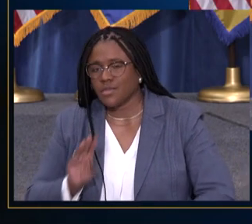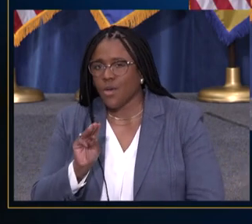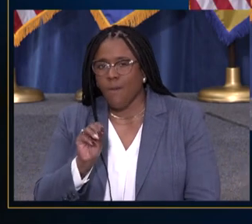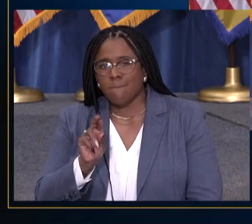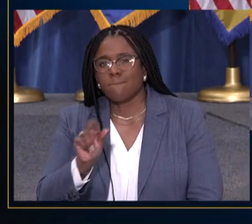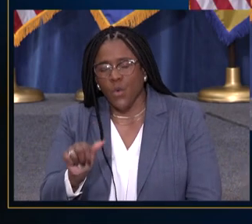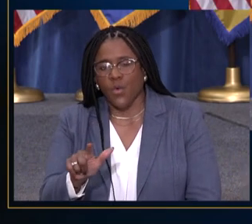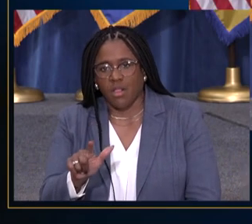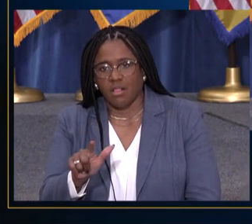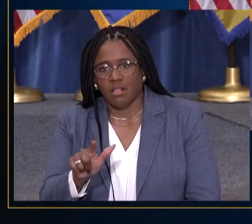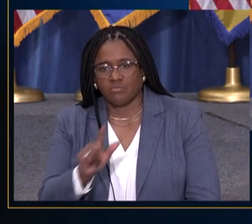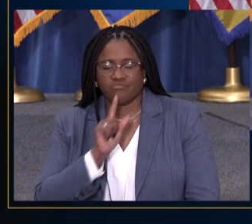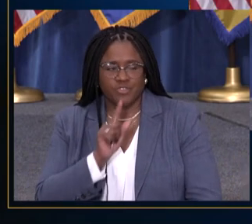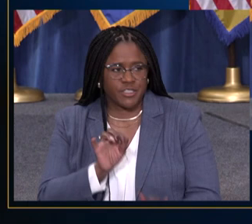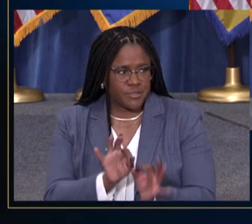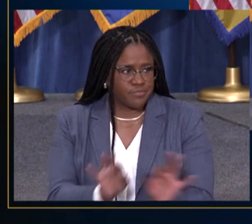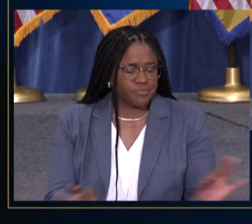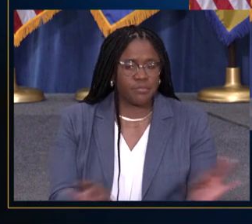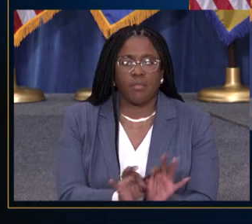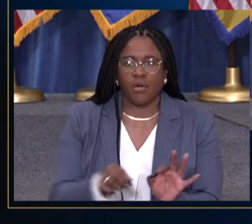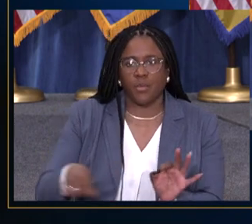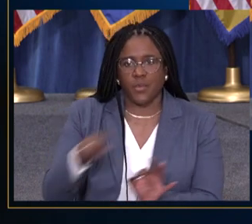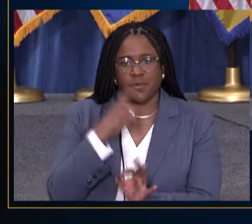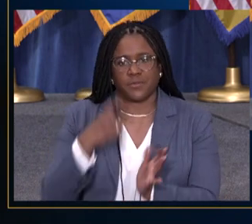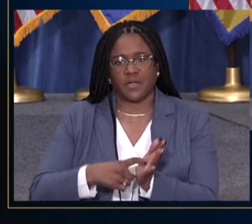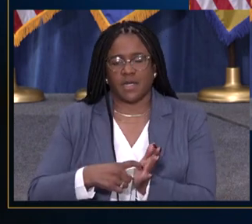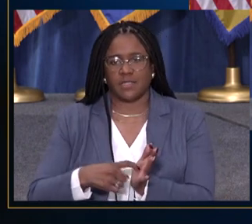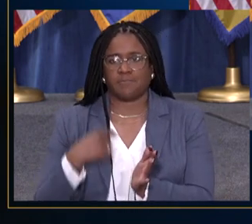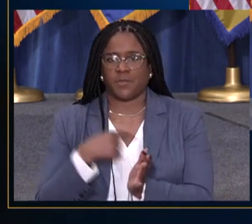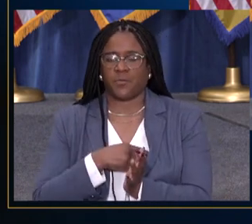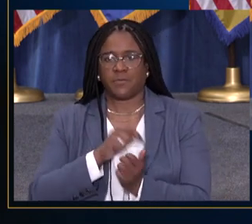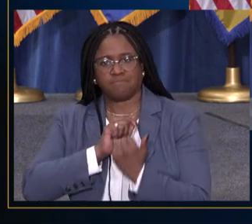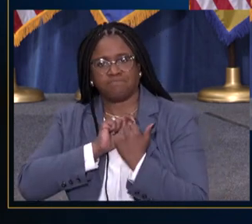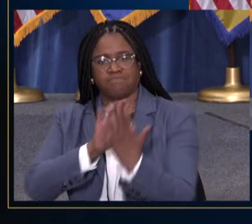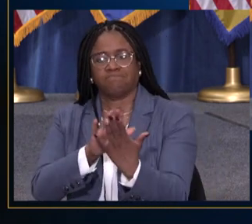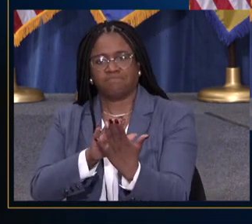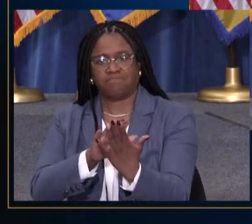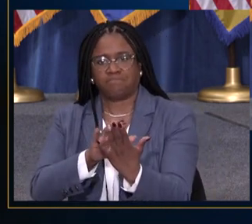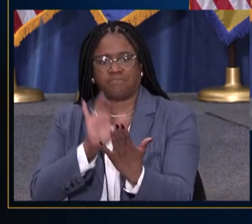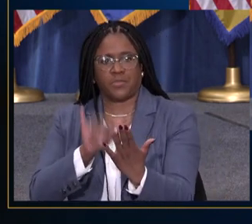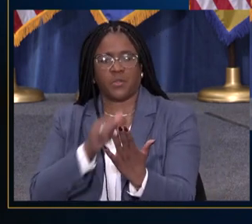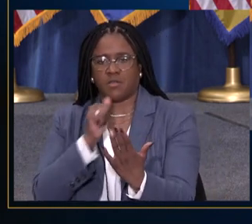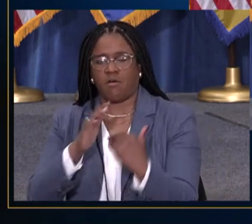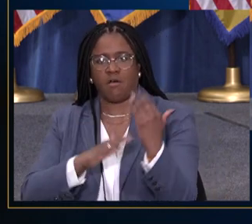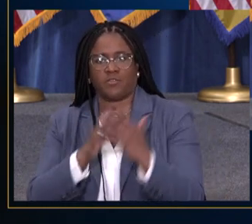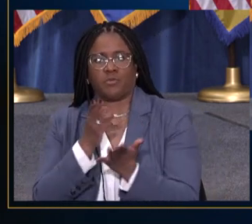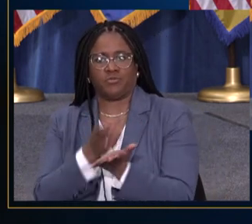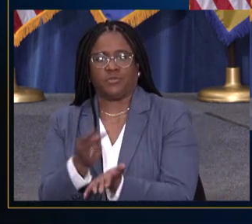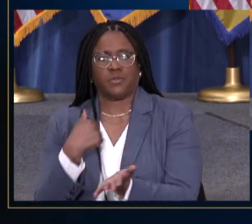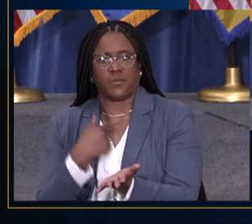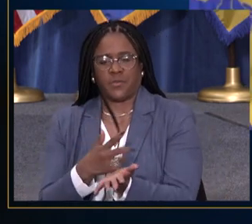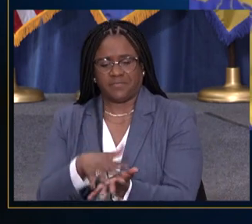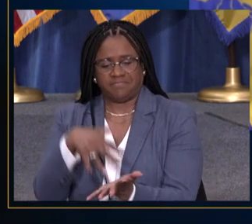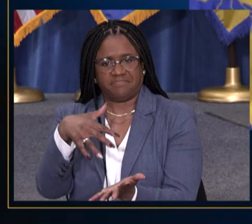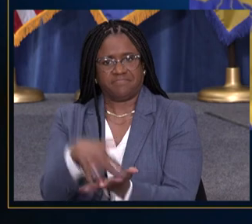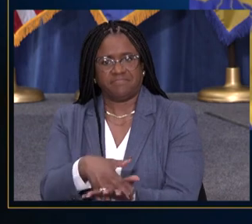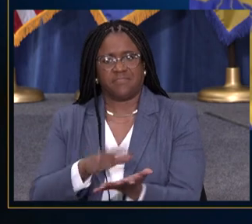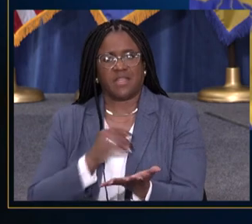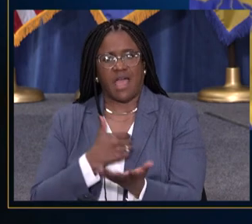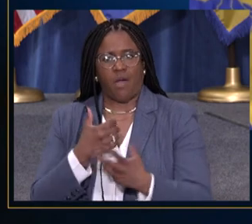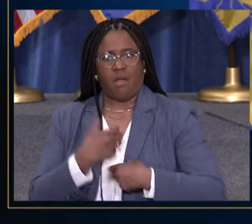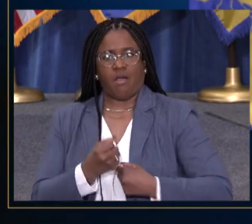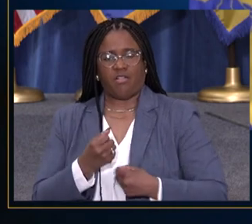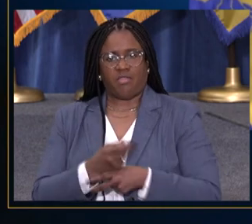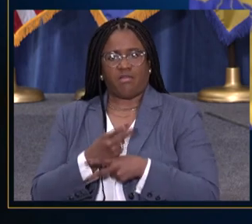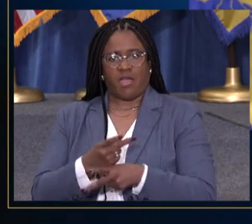imperative for everybody here in this room. It compels us to confront the uncomfortable truths that are embedded within our healthcare system and to